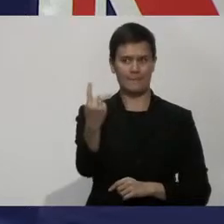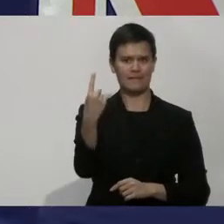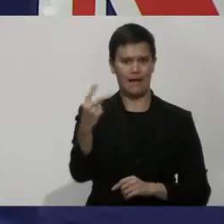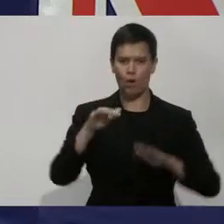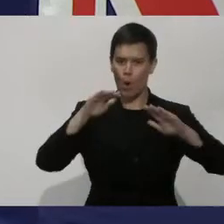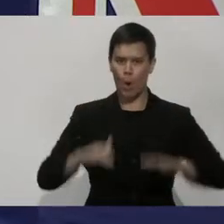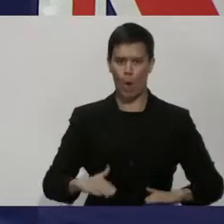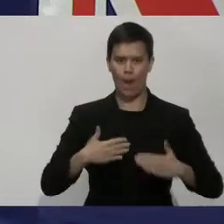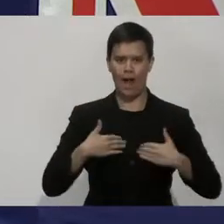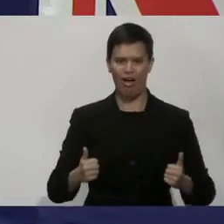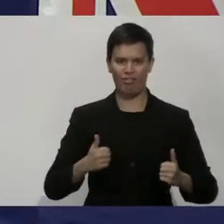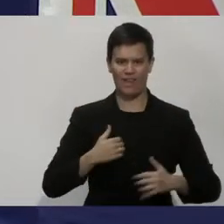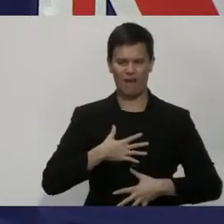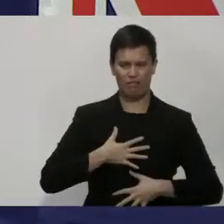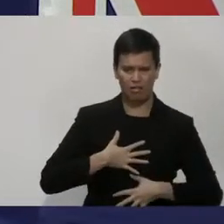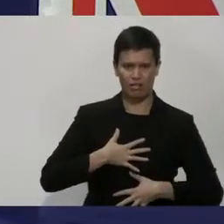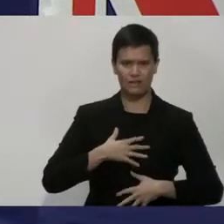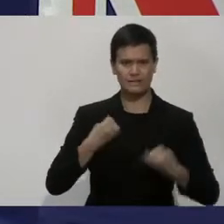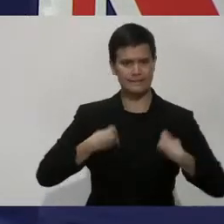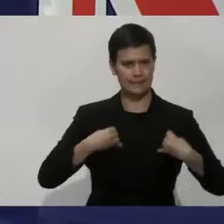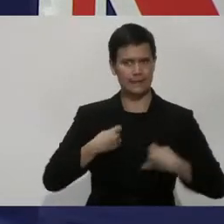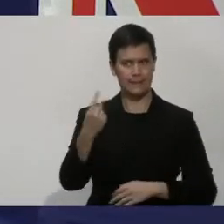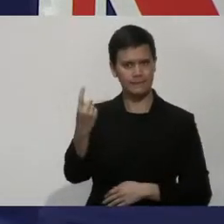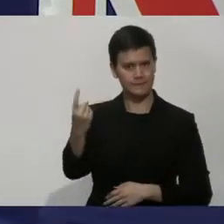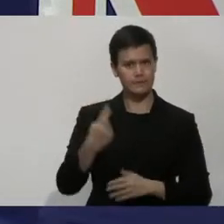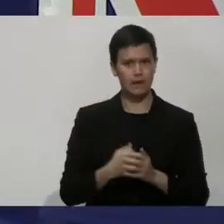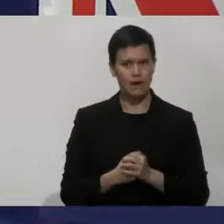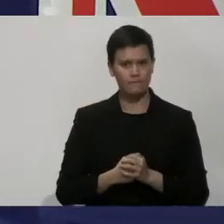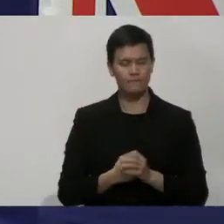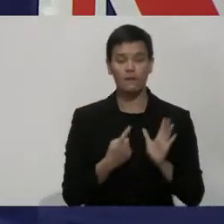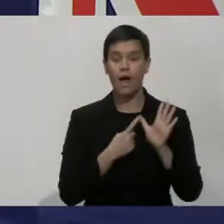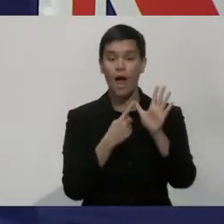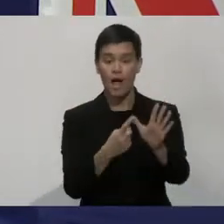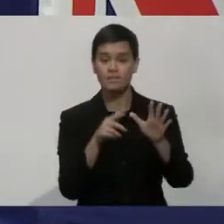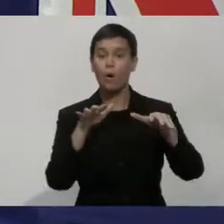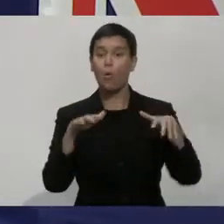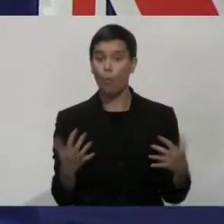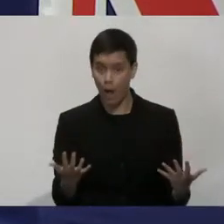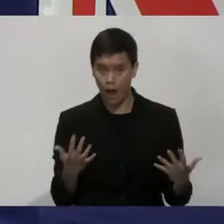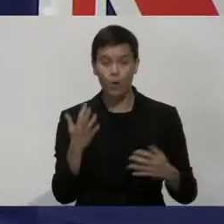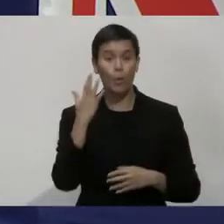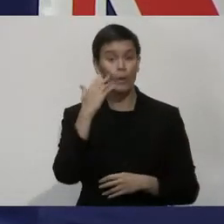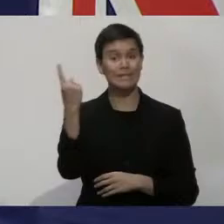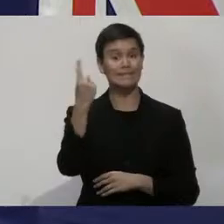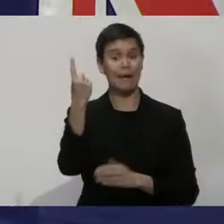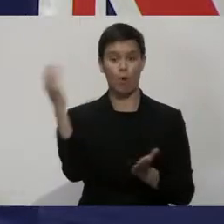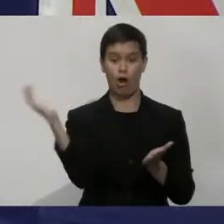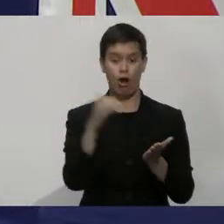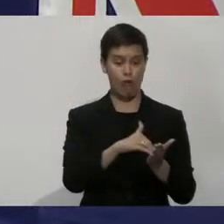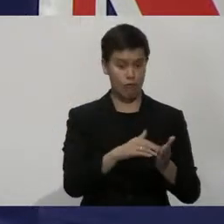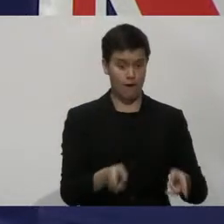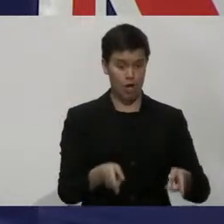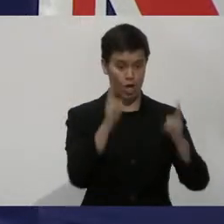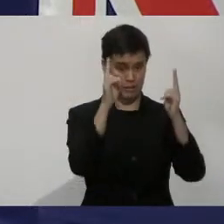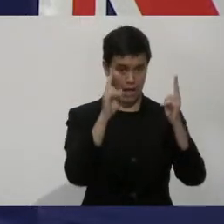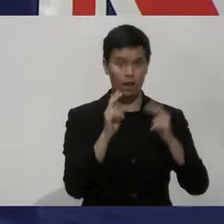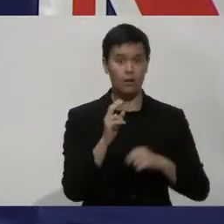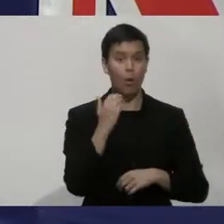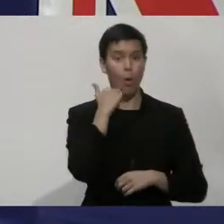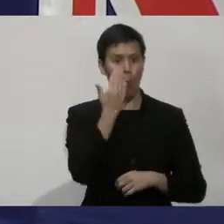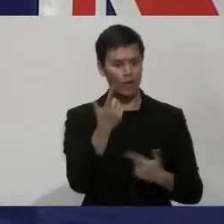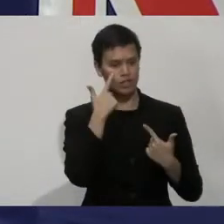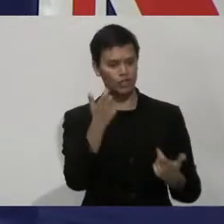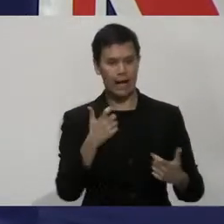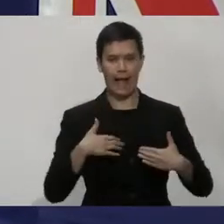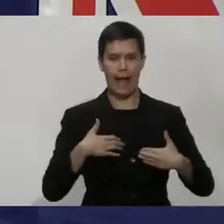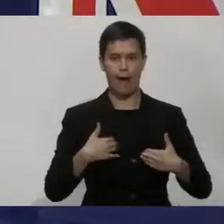part of your question, because that's part of the health assessment that's done on everybody who comes in, including physical and mental health. There would be